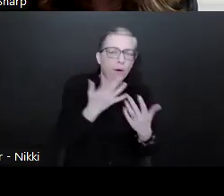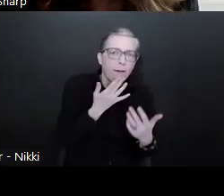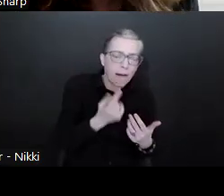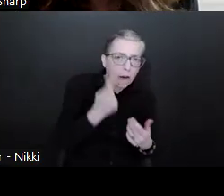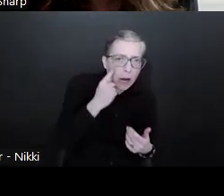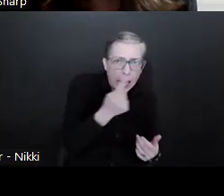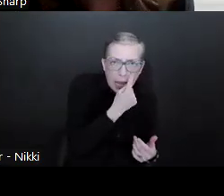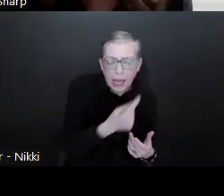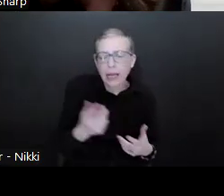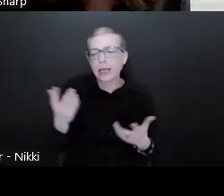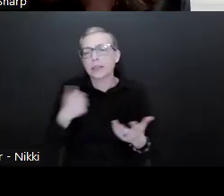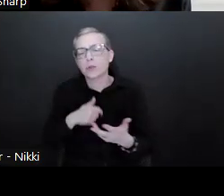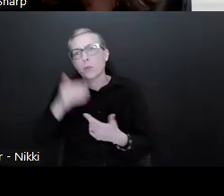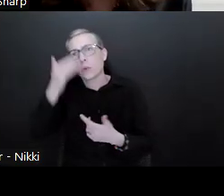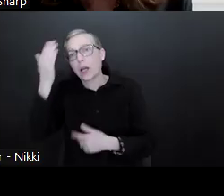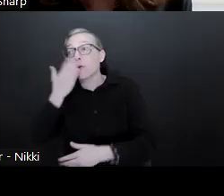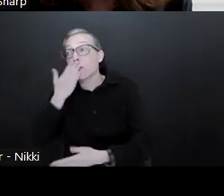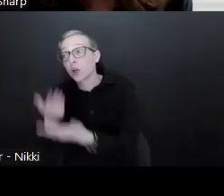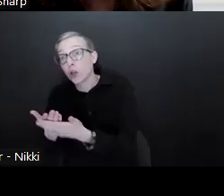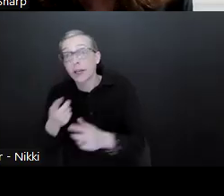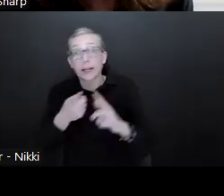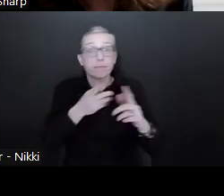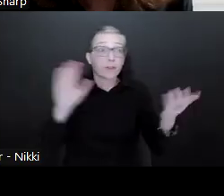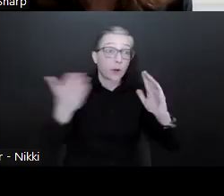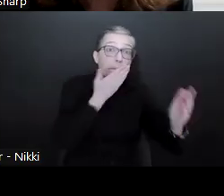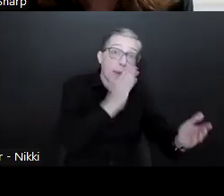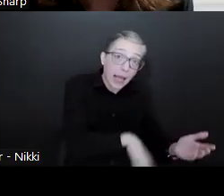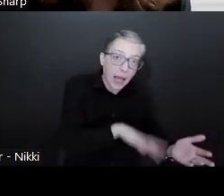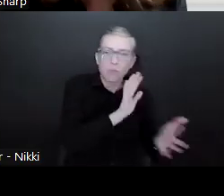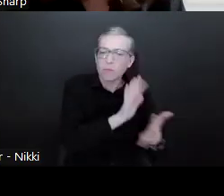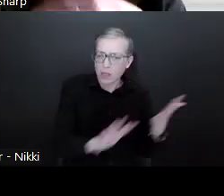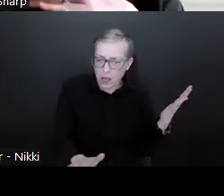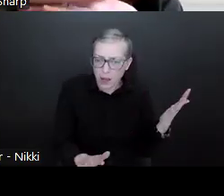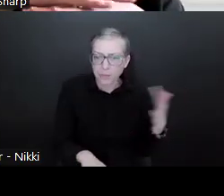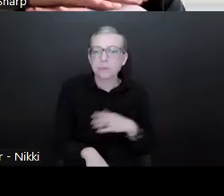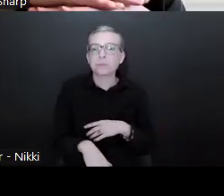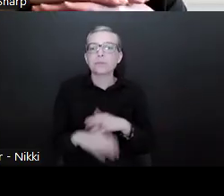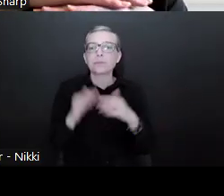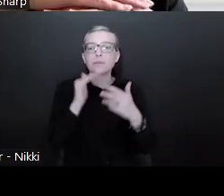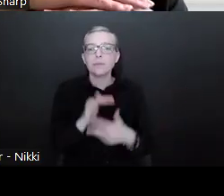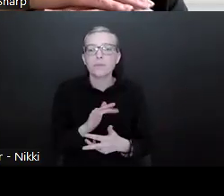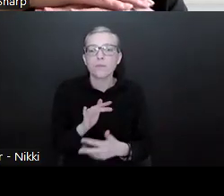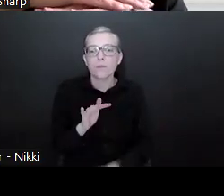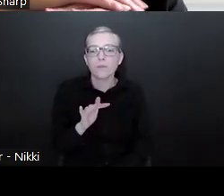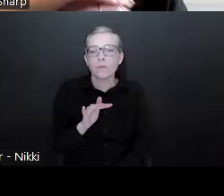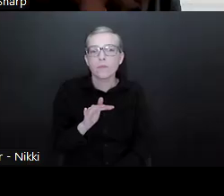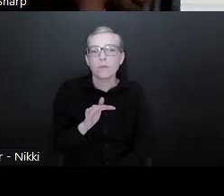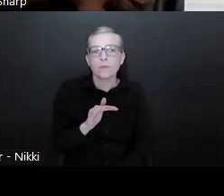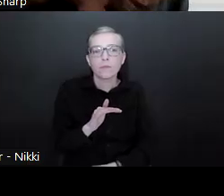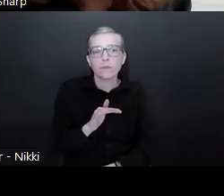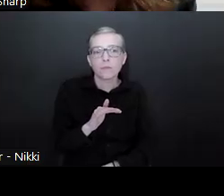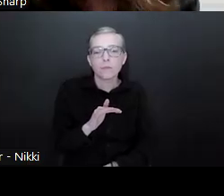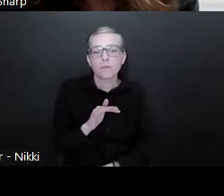an additional layer of personality functioning, the self as agent, that lies on top of this dispositional